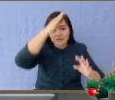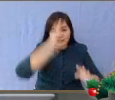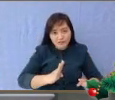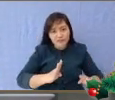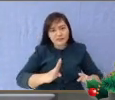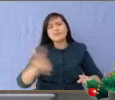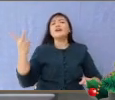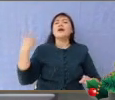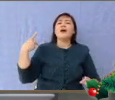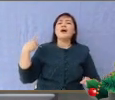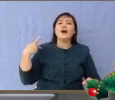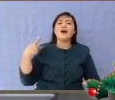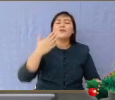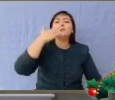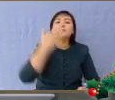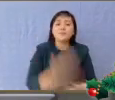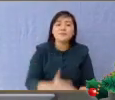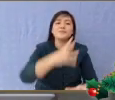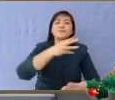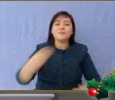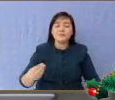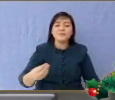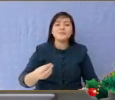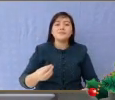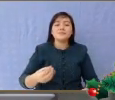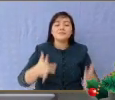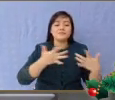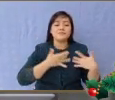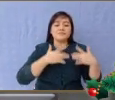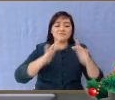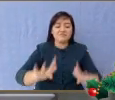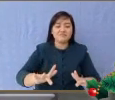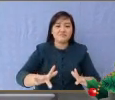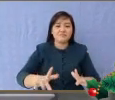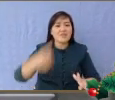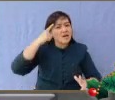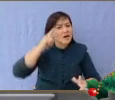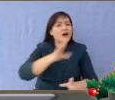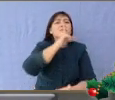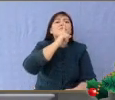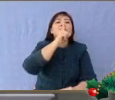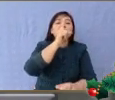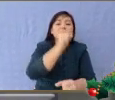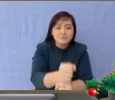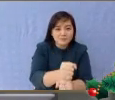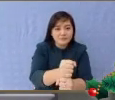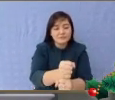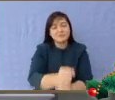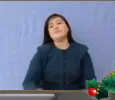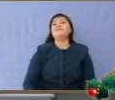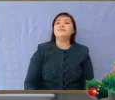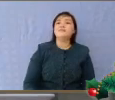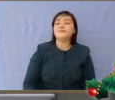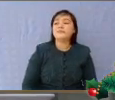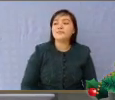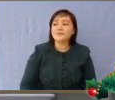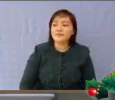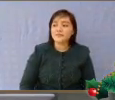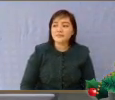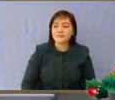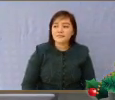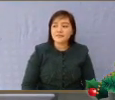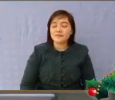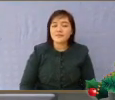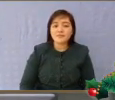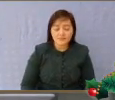atin. Amen. Surely goodness and mercy shall follow me all